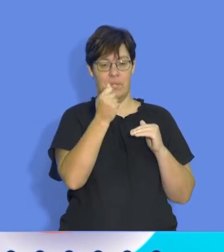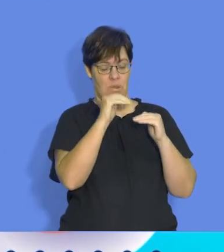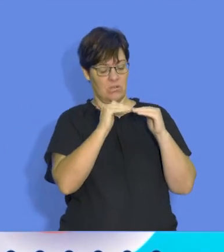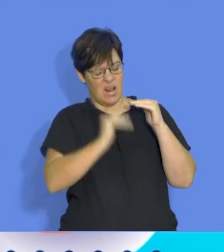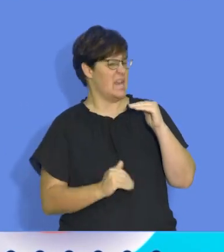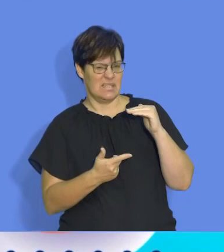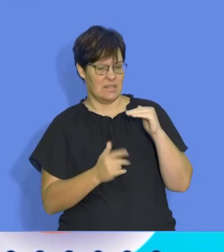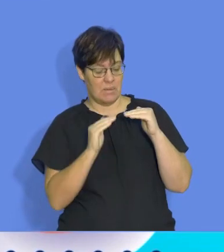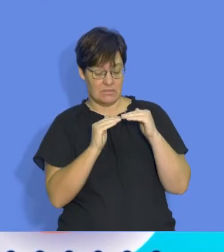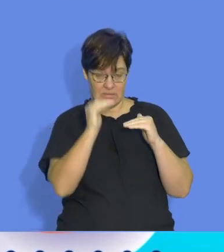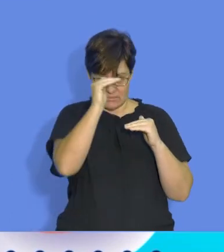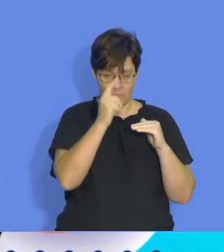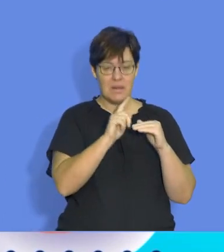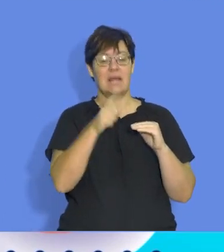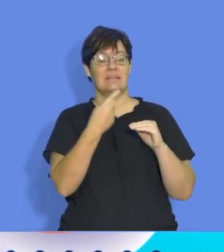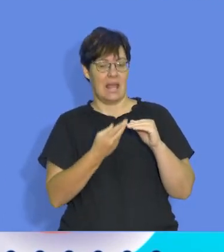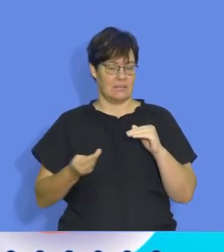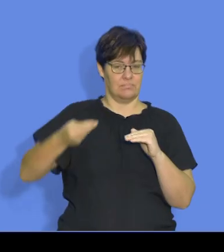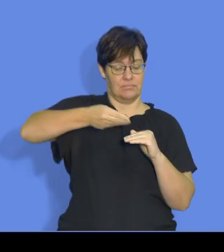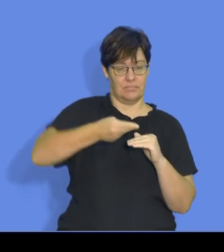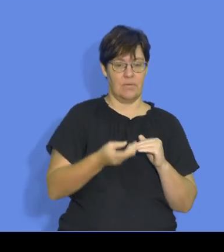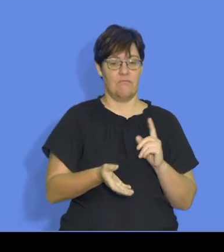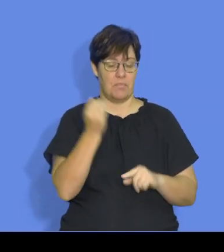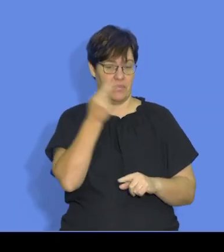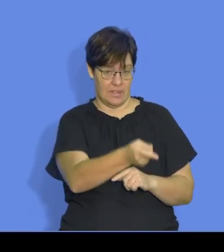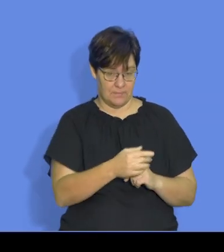a tax that is levied by the state.